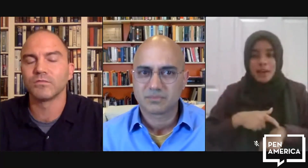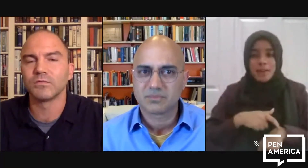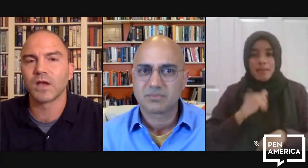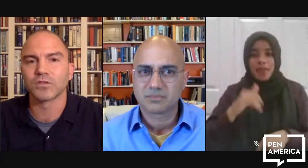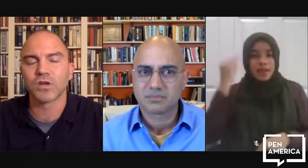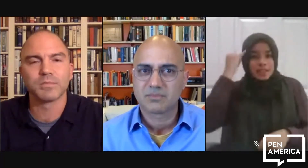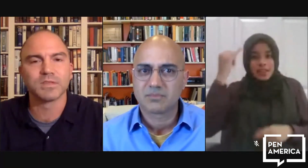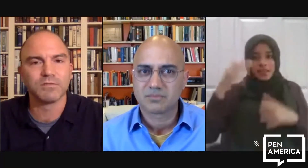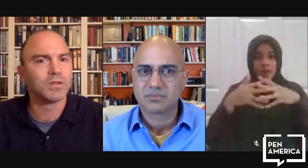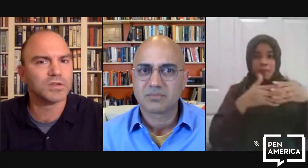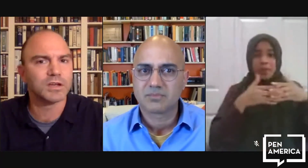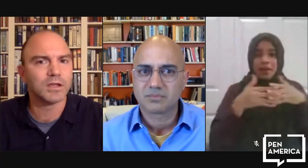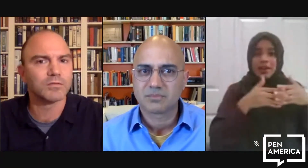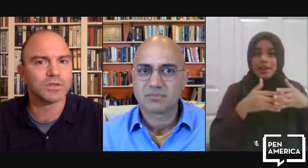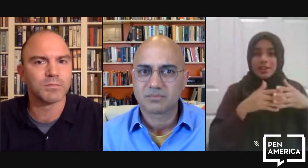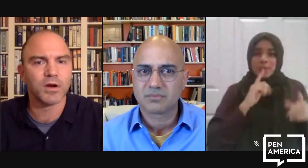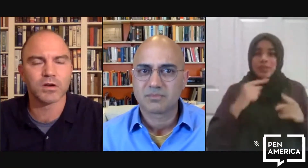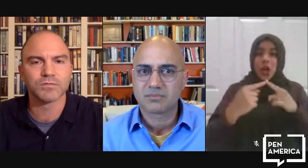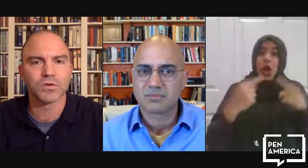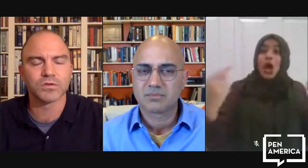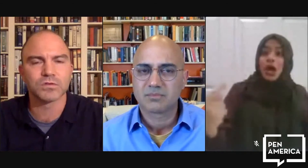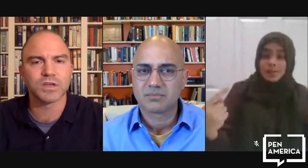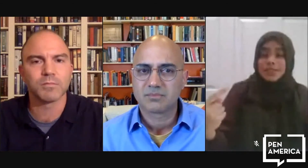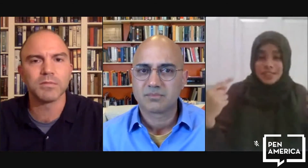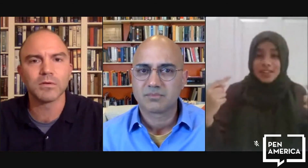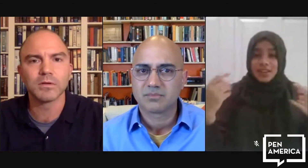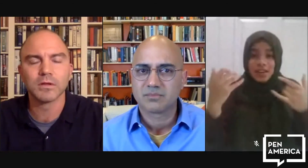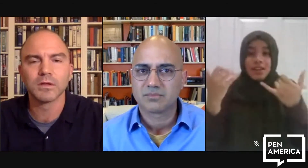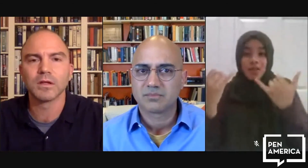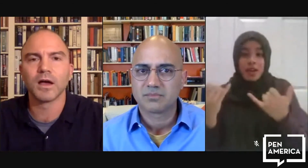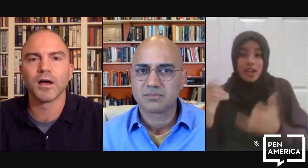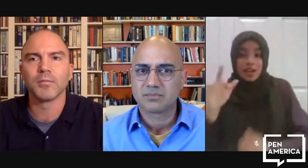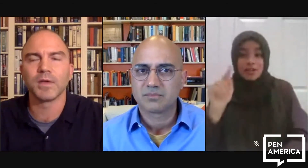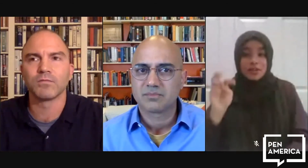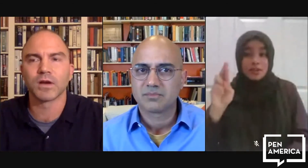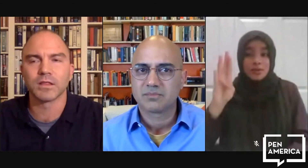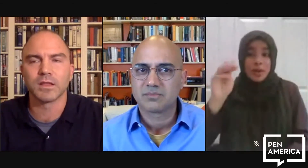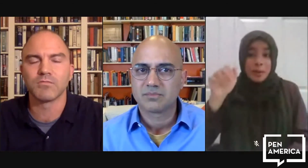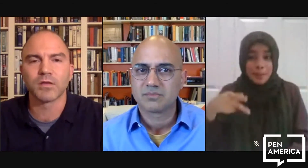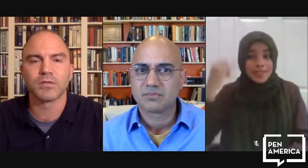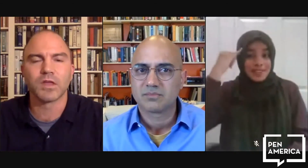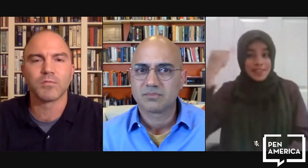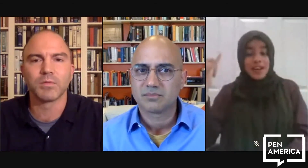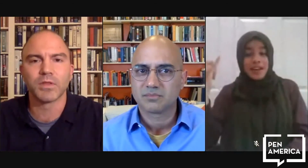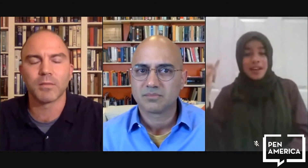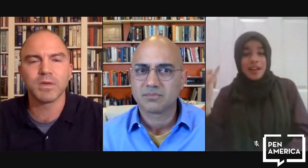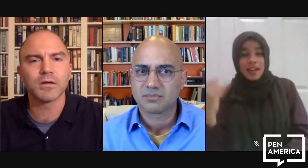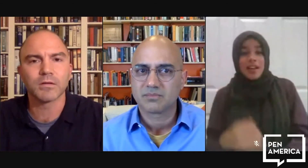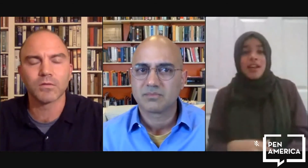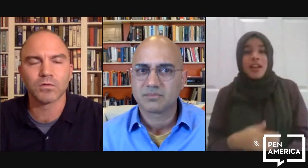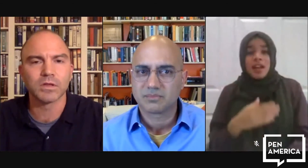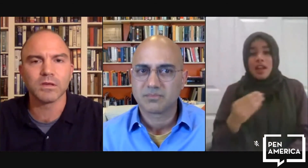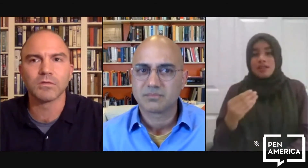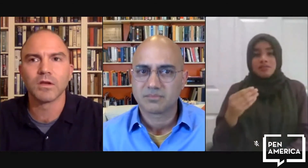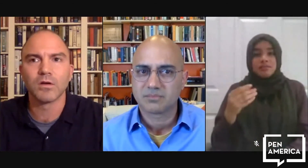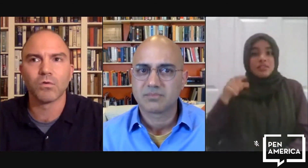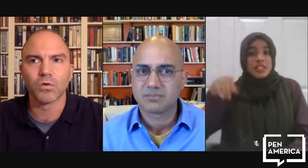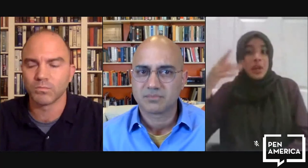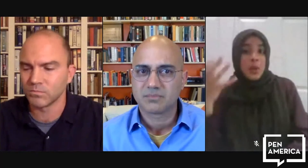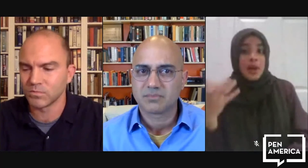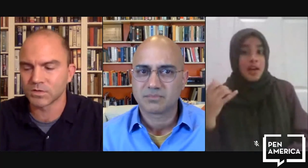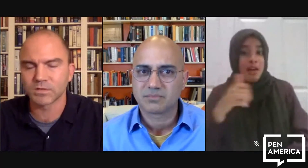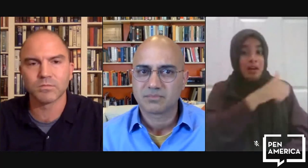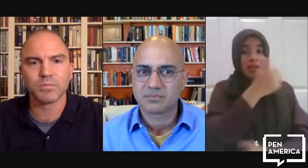of Donald Trump and Steve Miller's idea, which is America's for a certain set of people. And frankly, they'd rather the other people not be here or leave